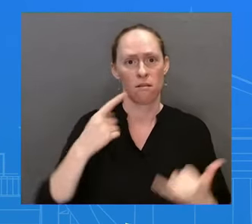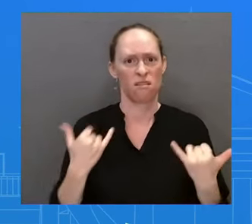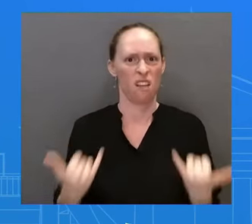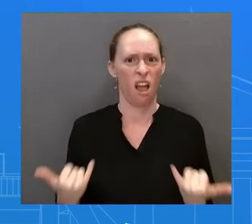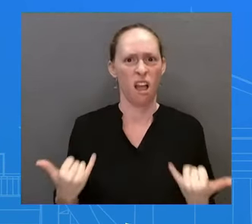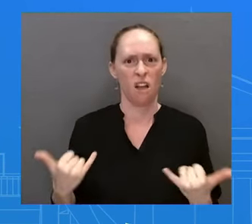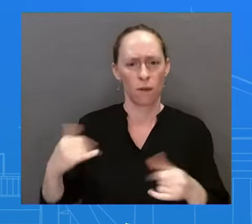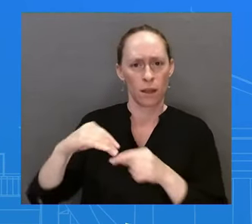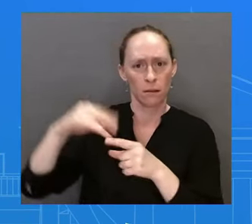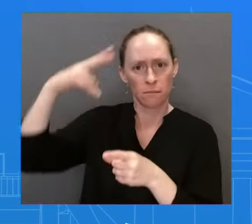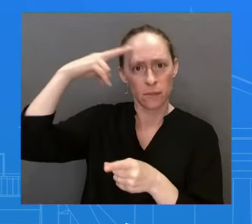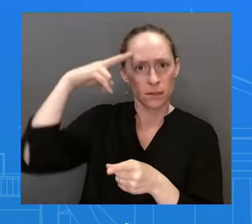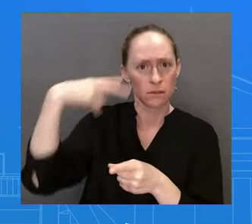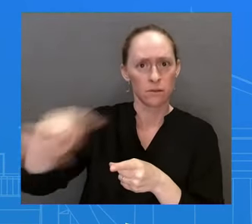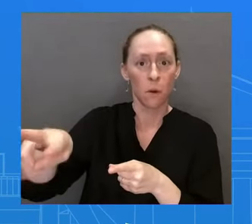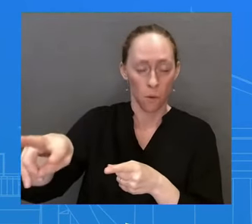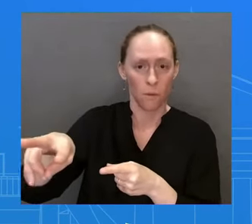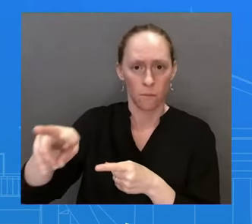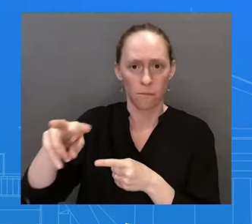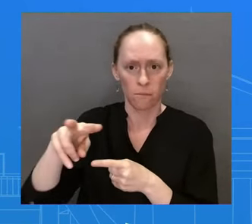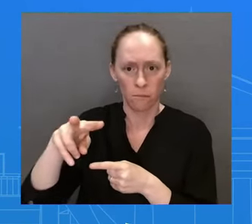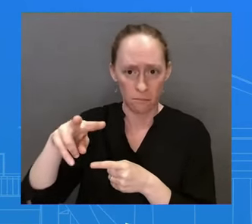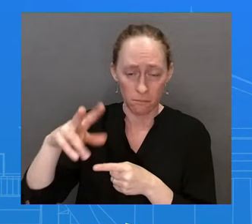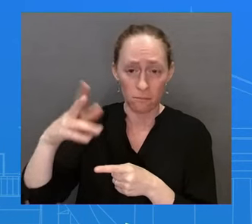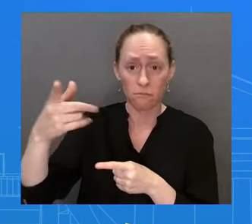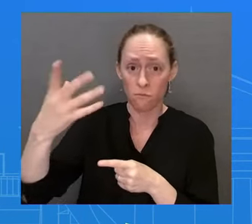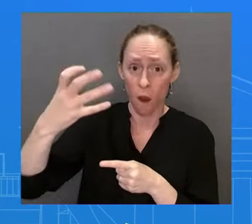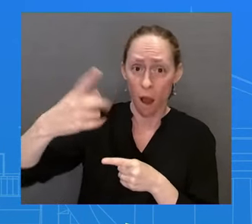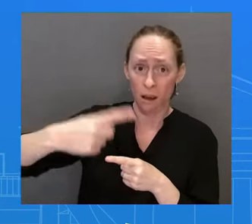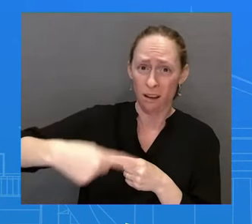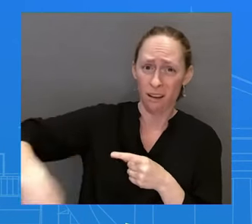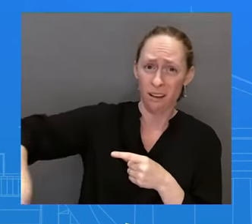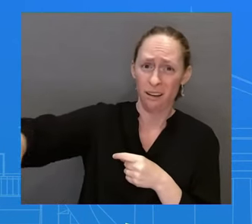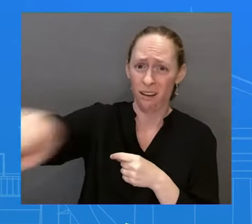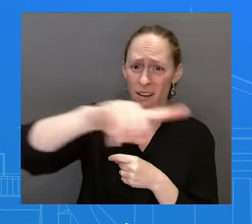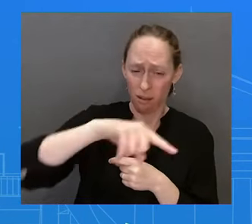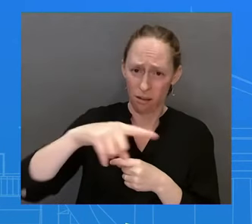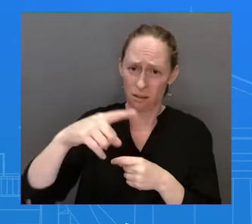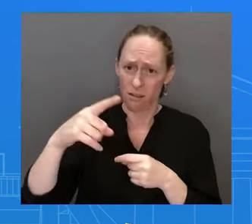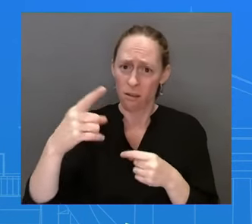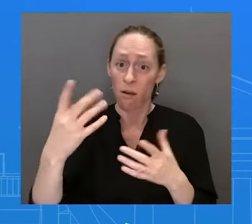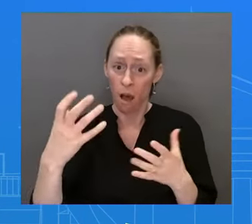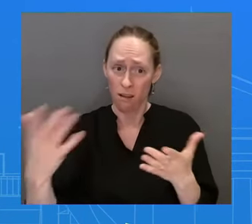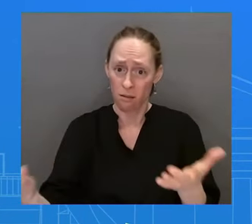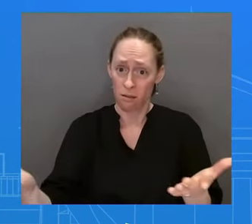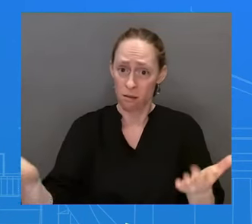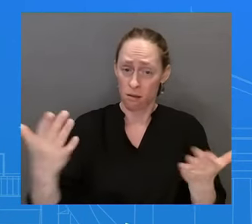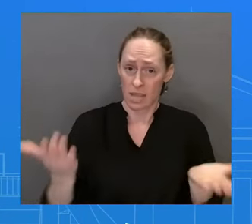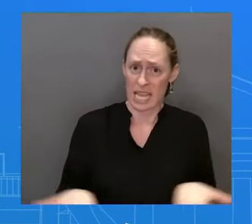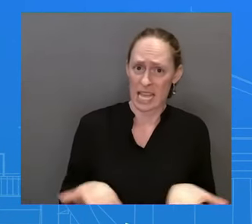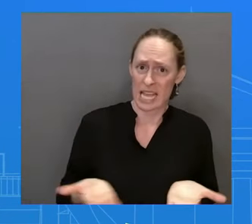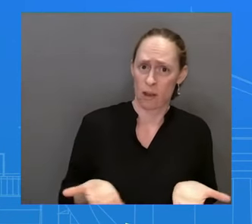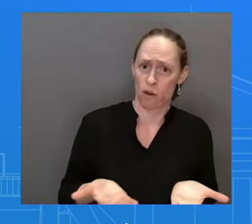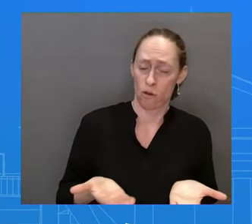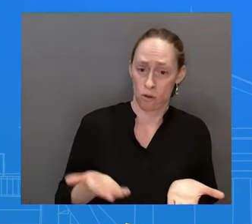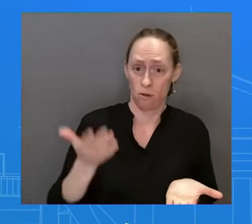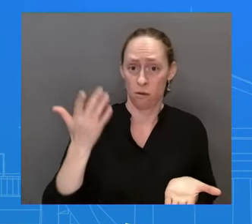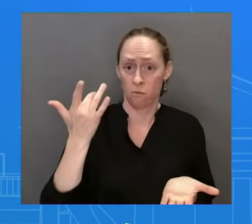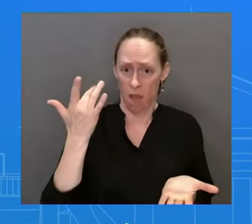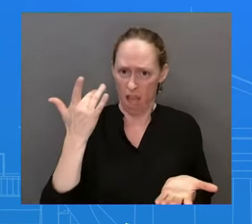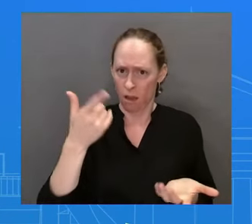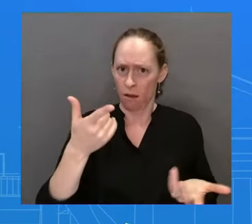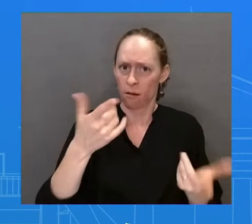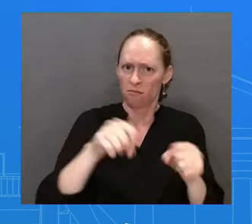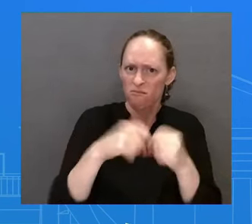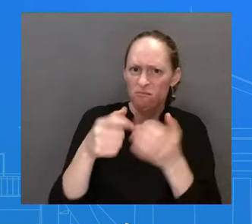the suspect or suspects. I'm afraid I don't have anything for you. April, let me, if you allow me, we'll take the question and see if we can get